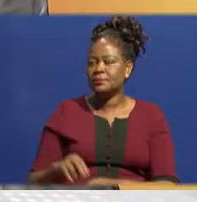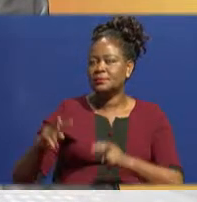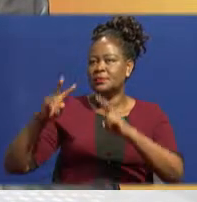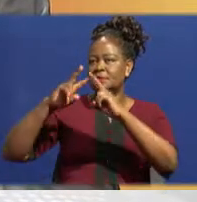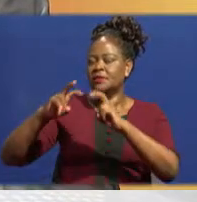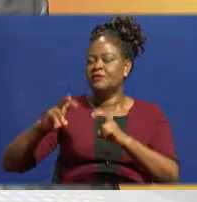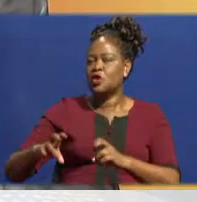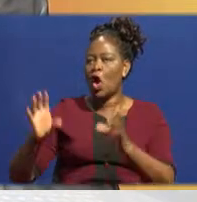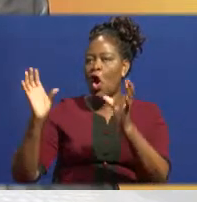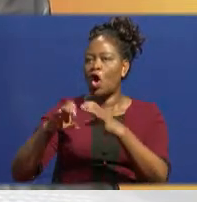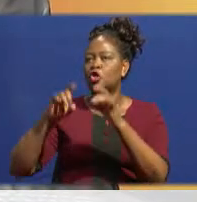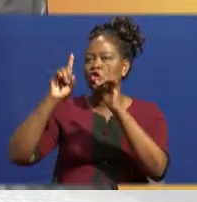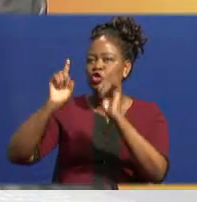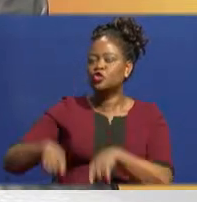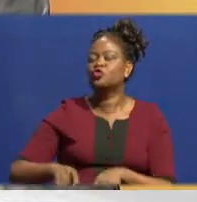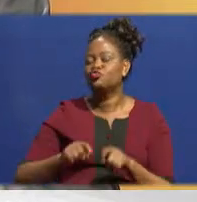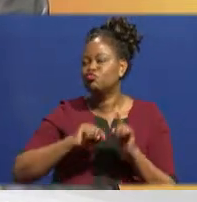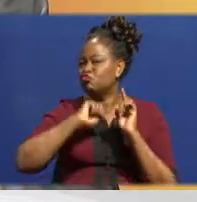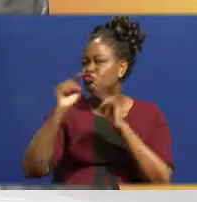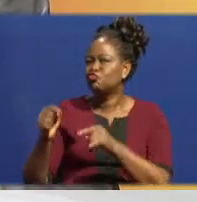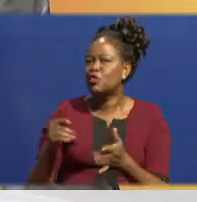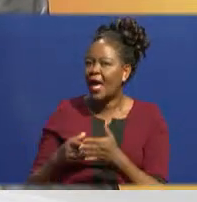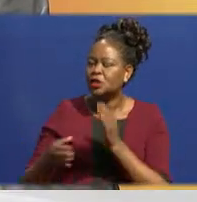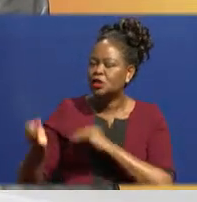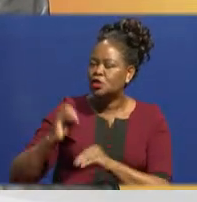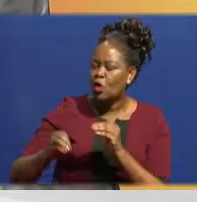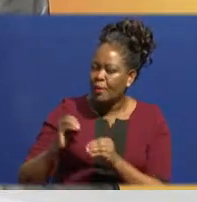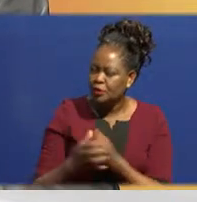investigative agencies should move in, anti-corruption